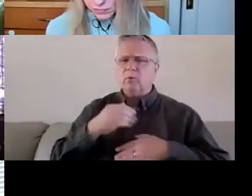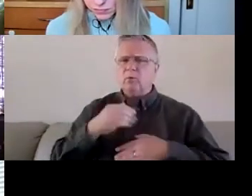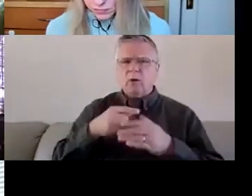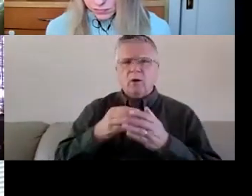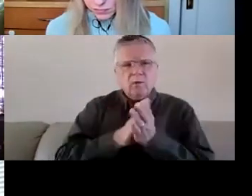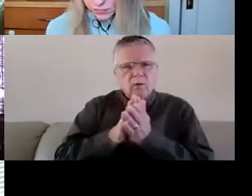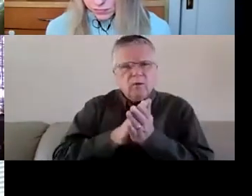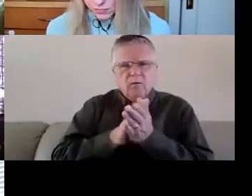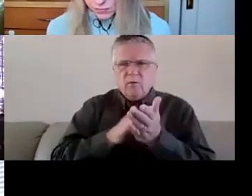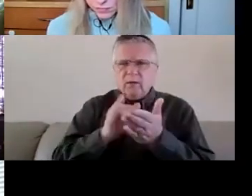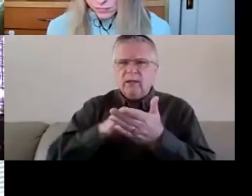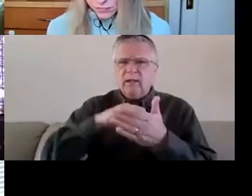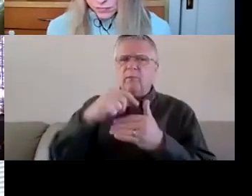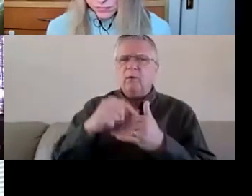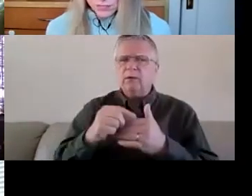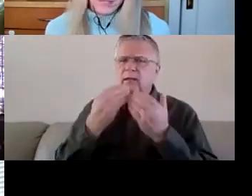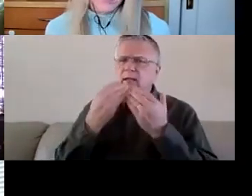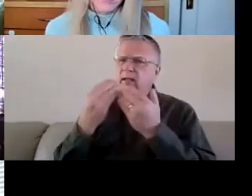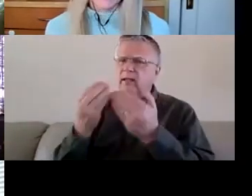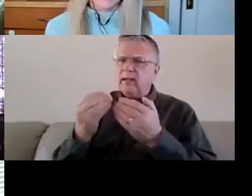I think. Thank you.